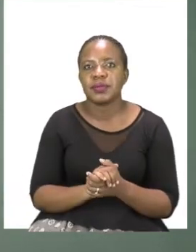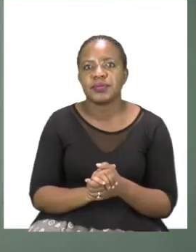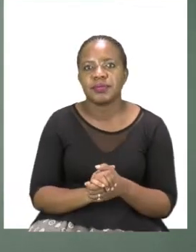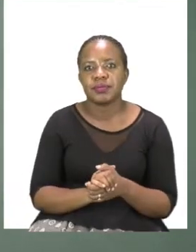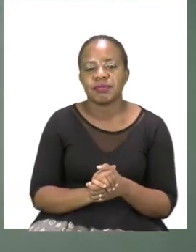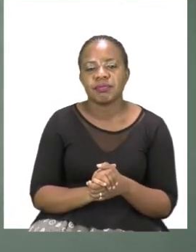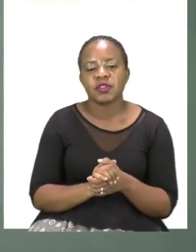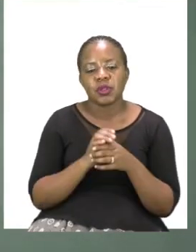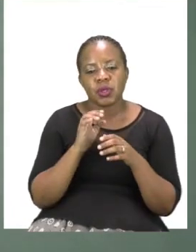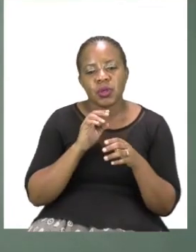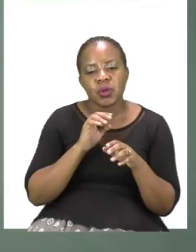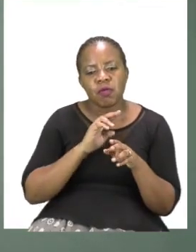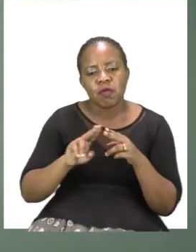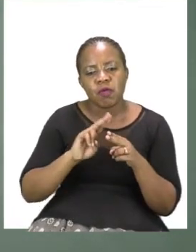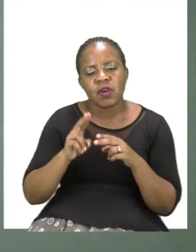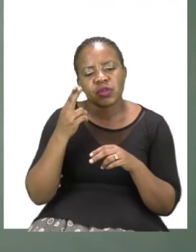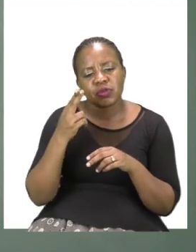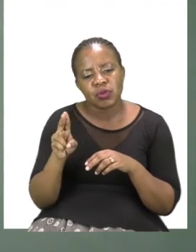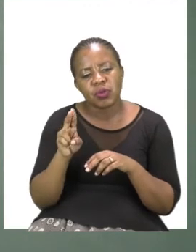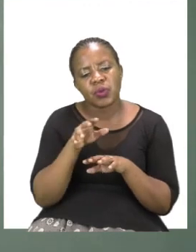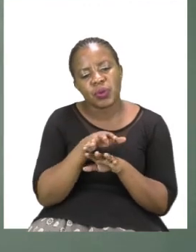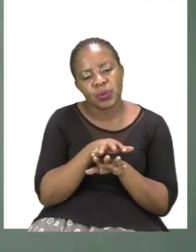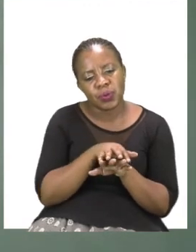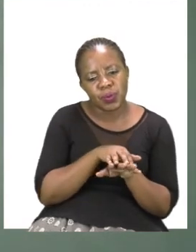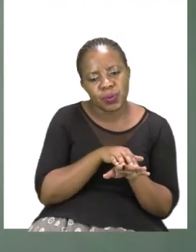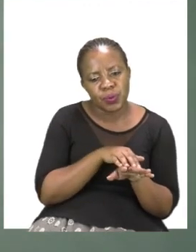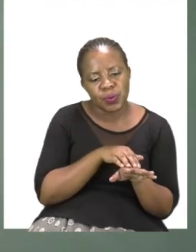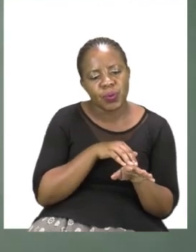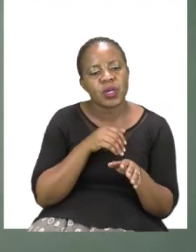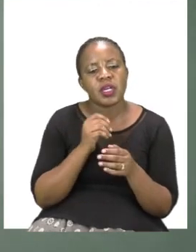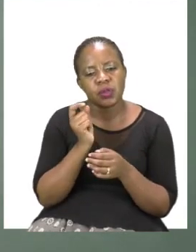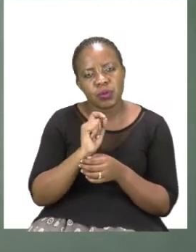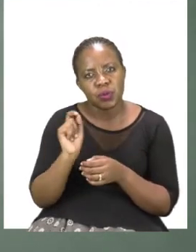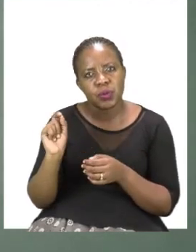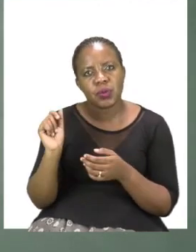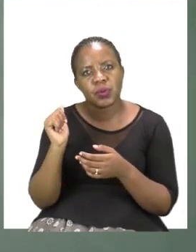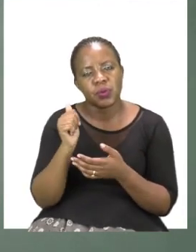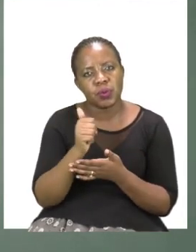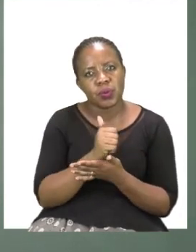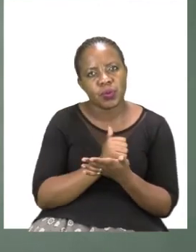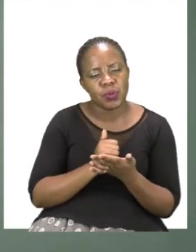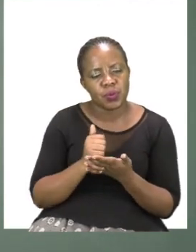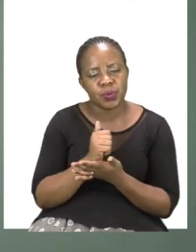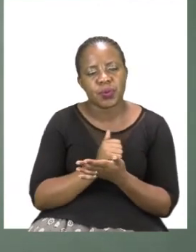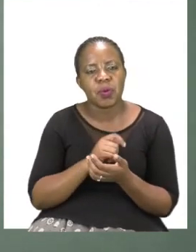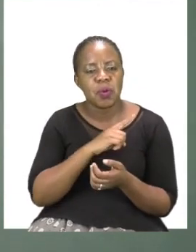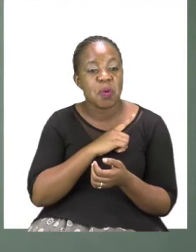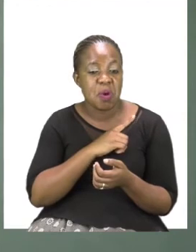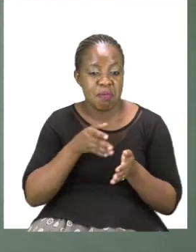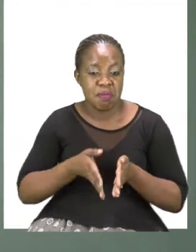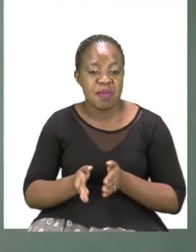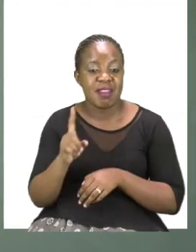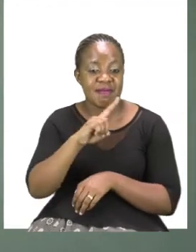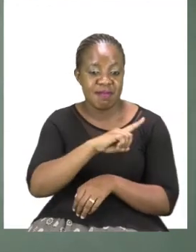your time and go and look for that spelling and write it neatly because that is a special month for you. Let's now